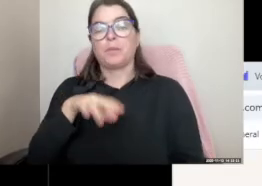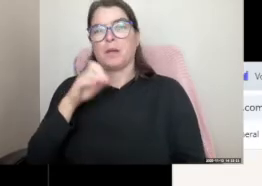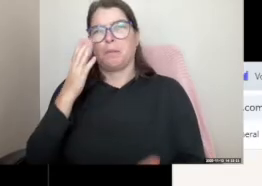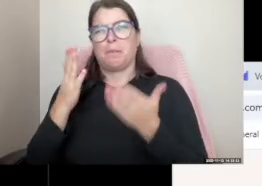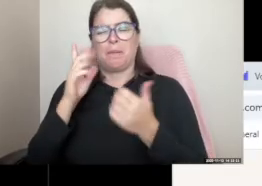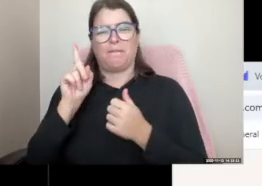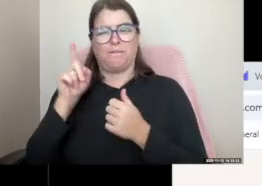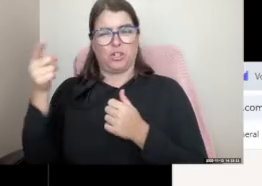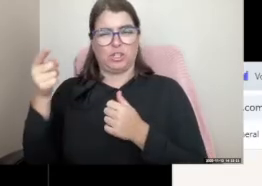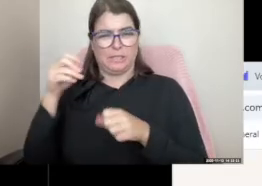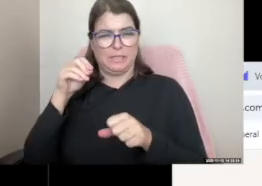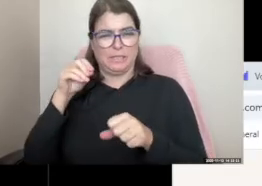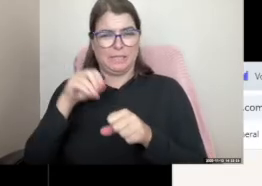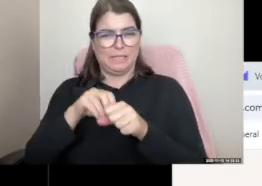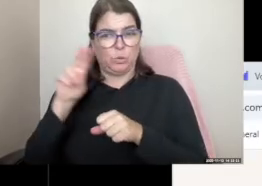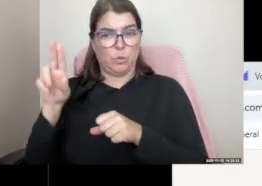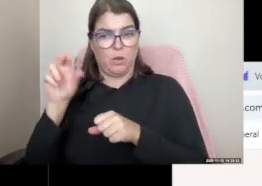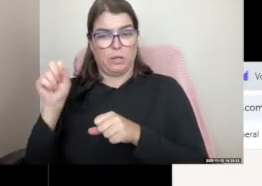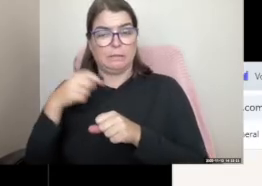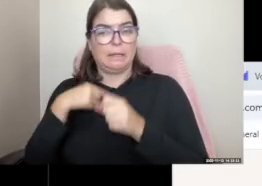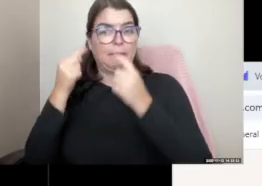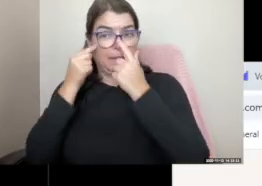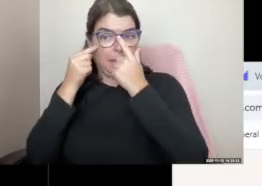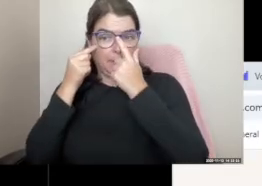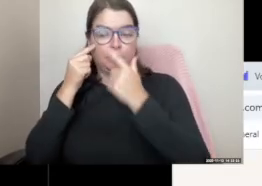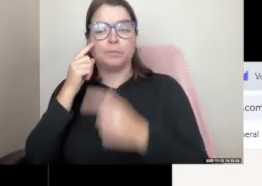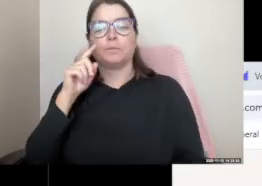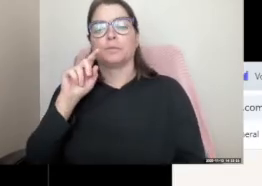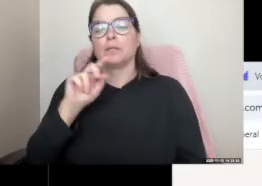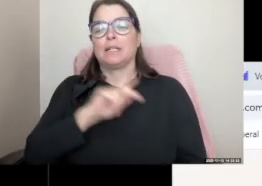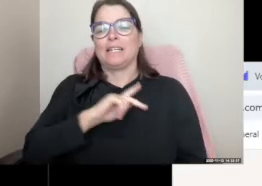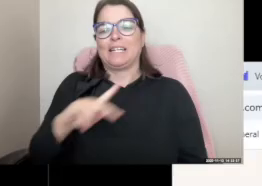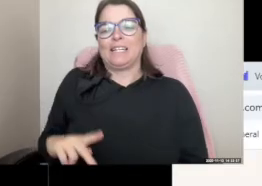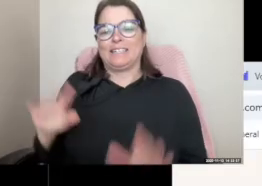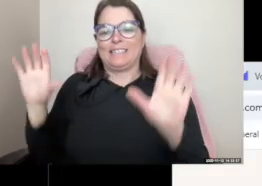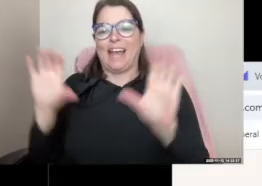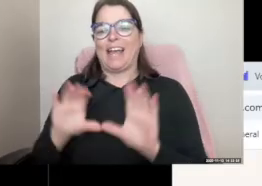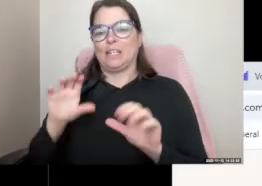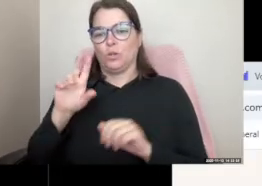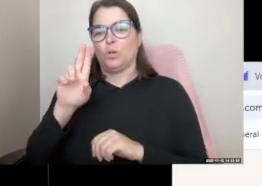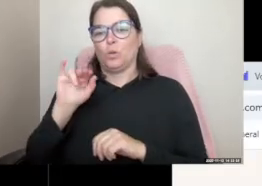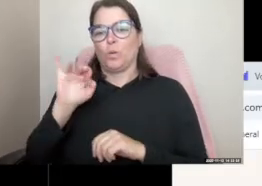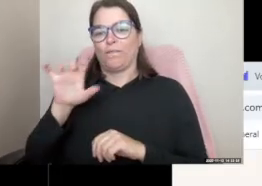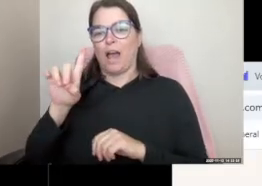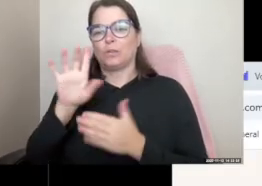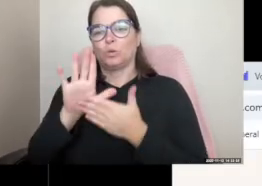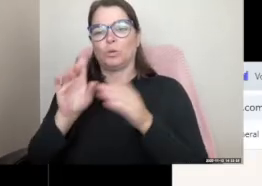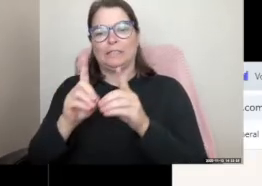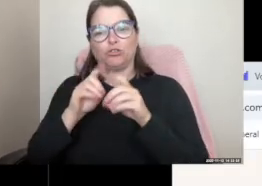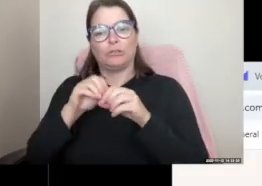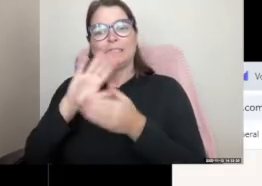first joined this program, one of the first demonstration projects was the first ever zero emission school